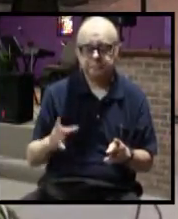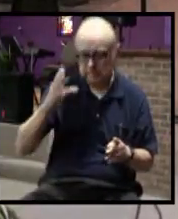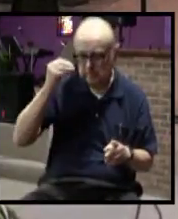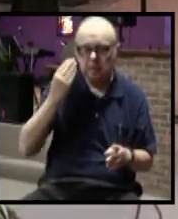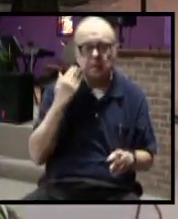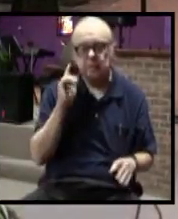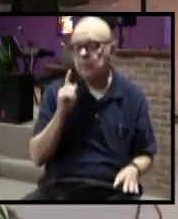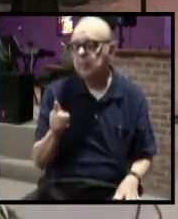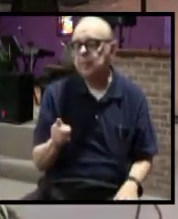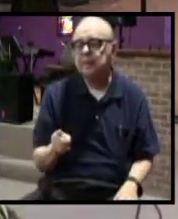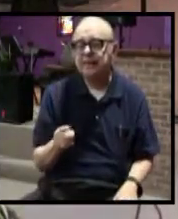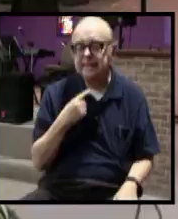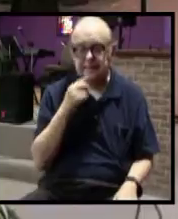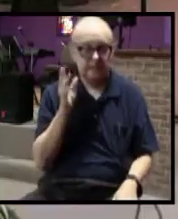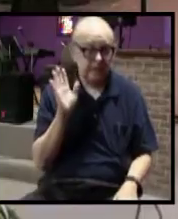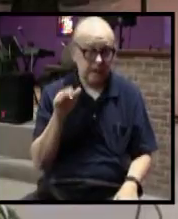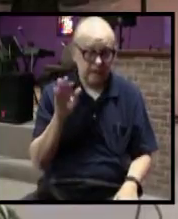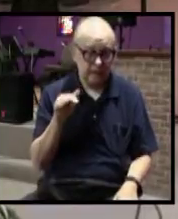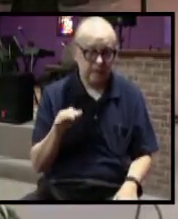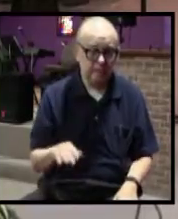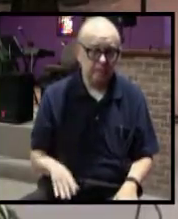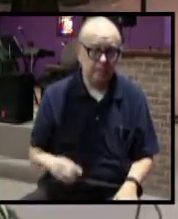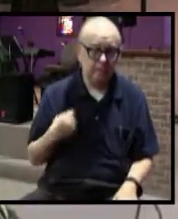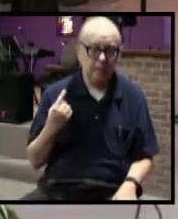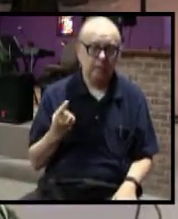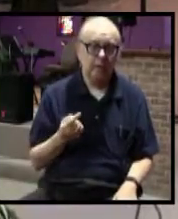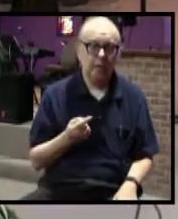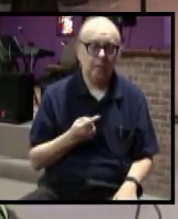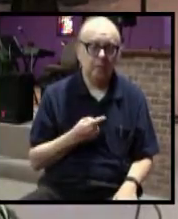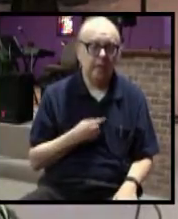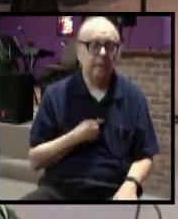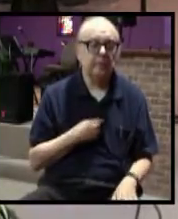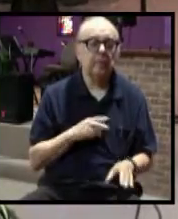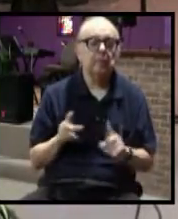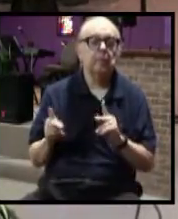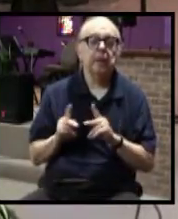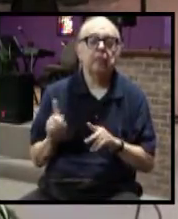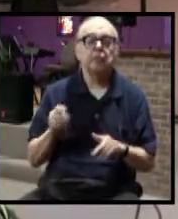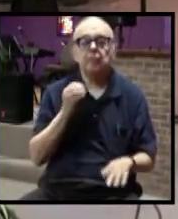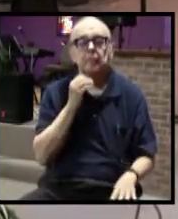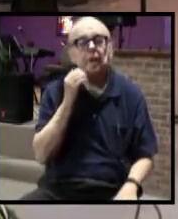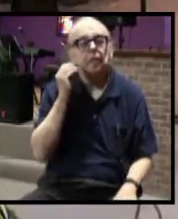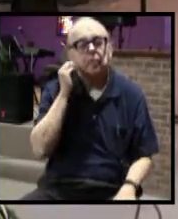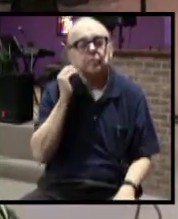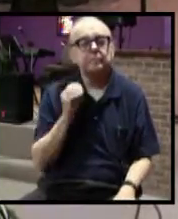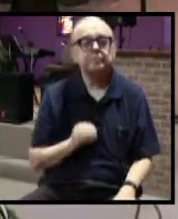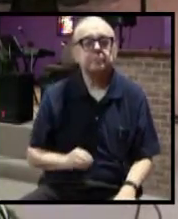somebody that he didn't even know comes up and says, Hey, we've got a couch in my house.